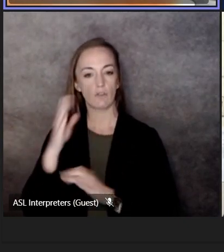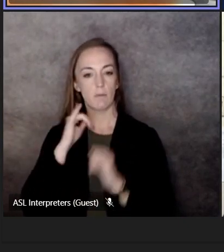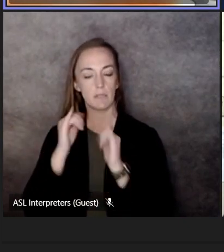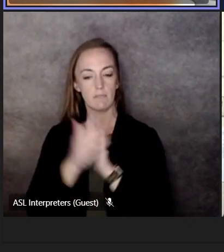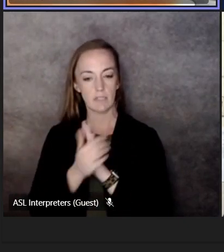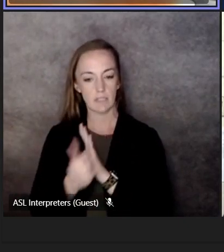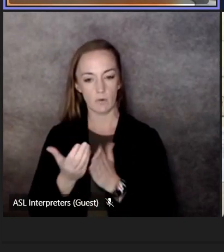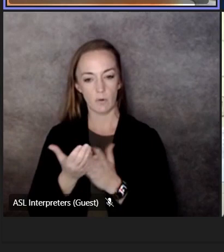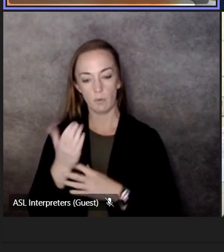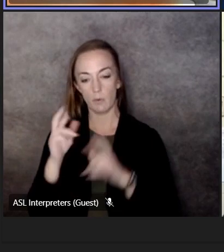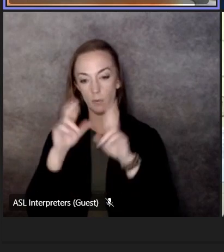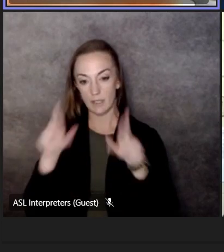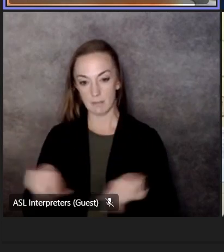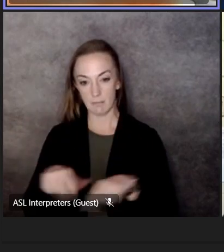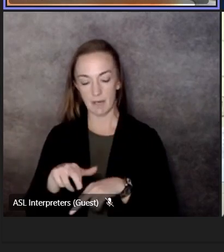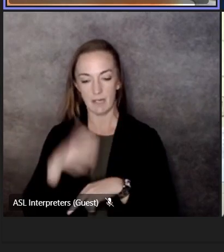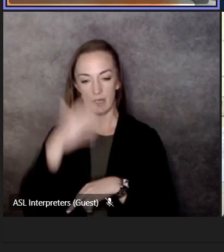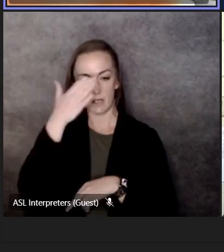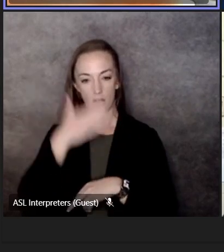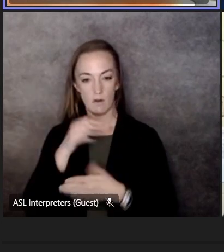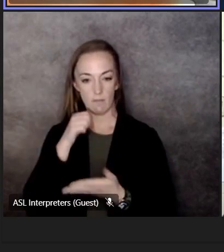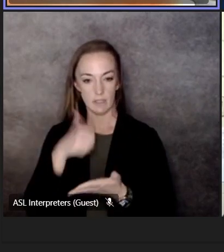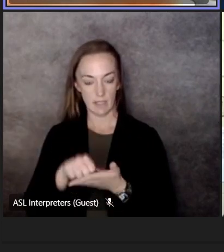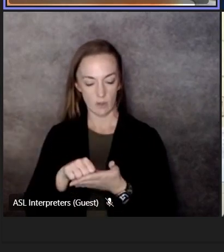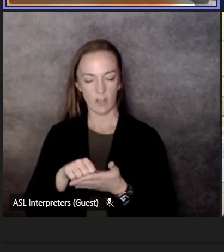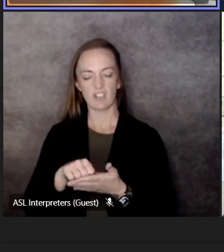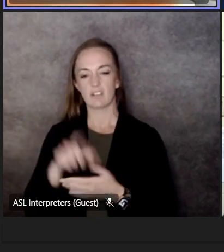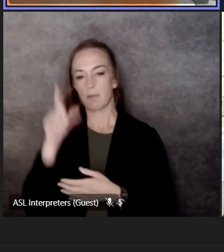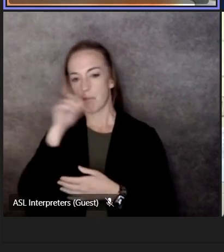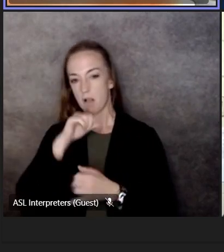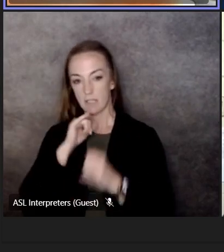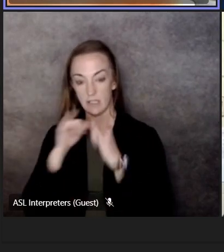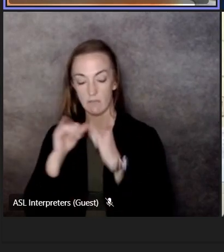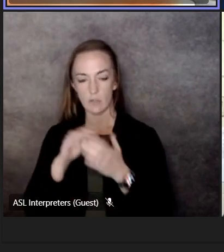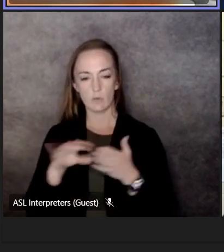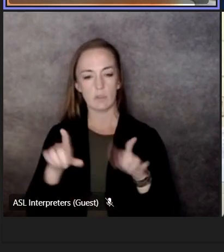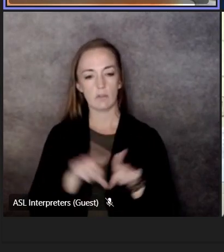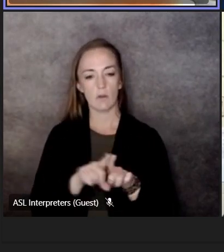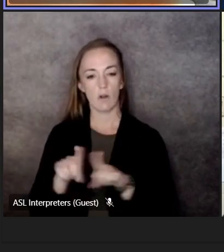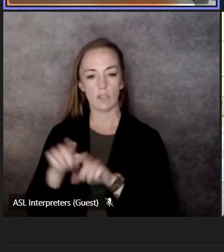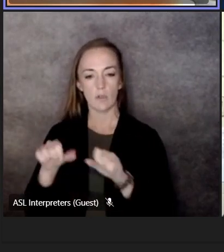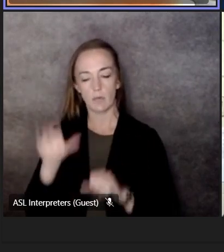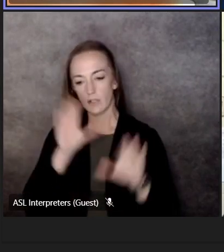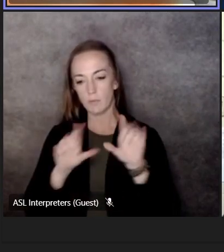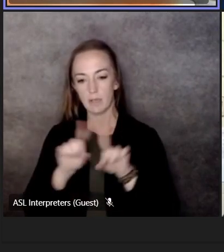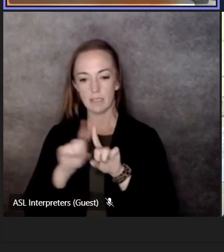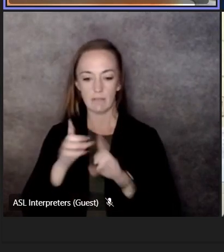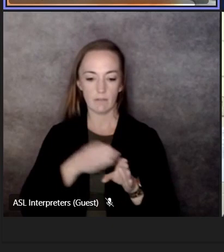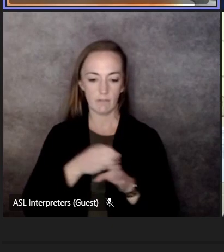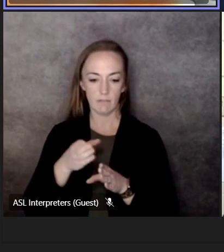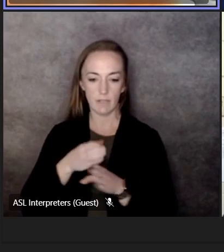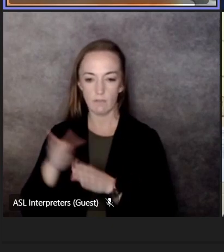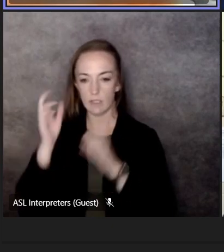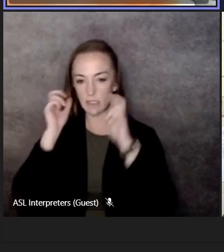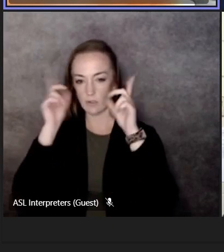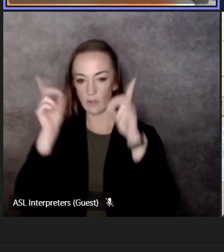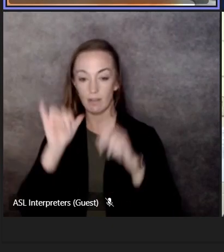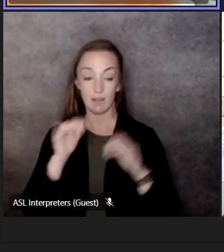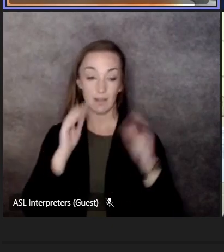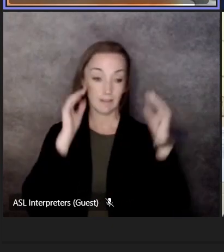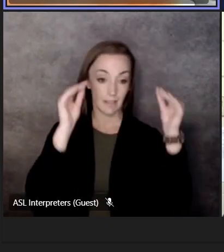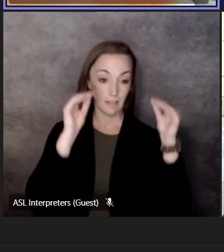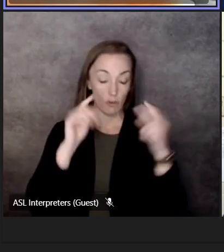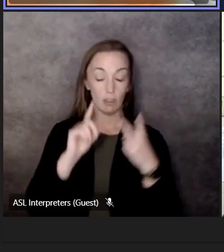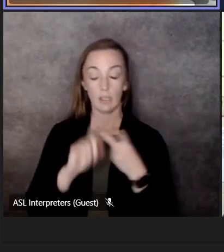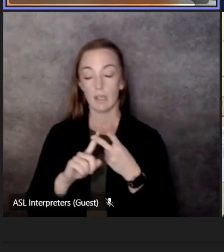letter development and mock interviews. Students also can explore different careers in the field of education such as teaching, administration,